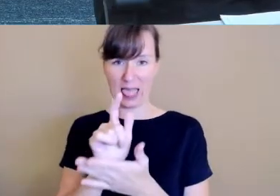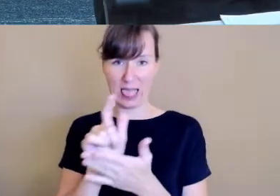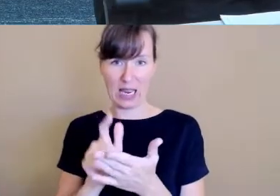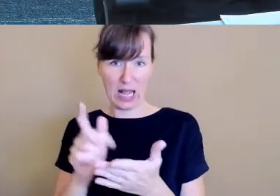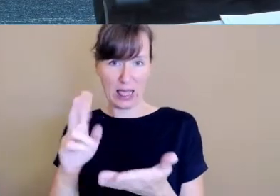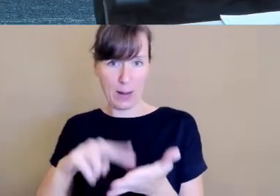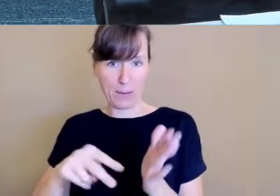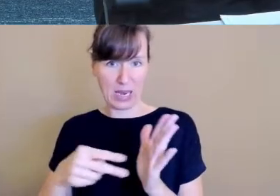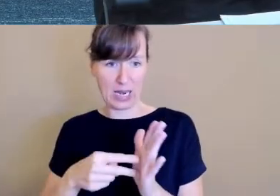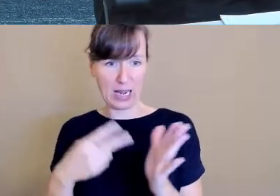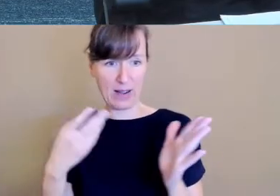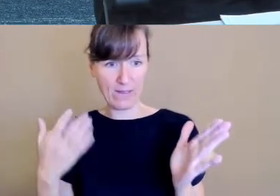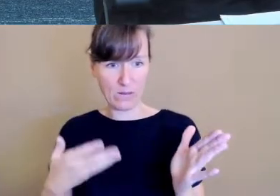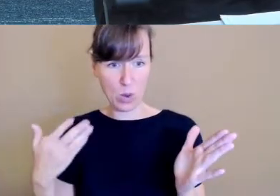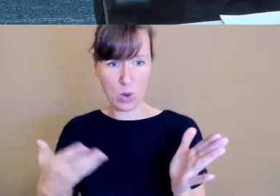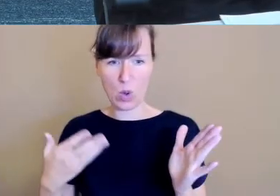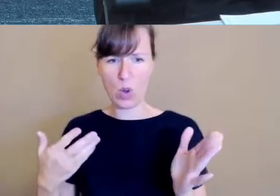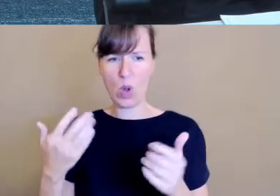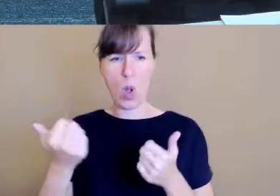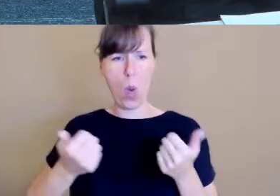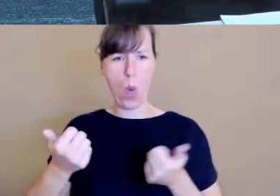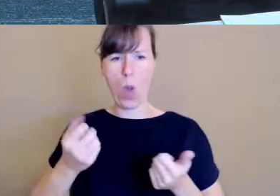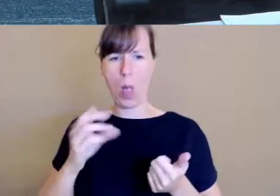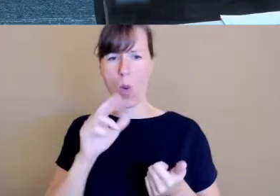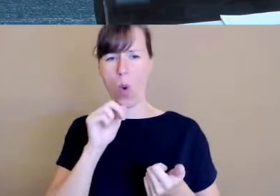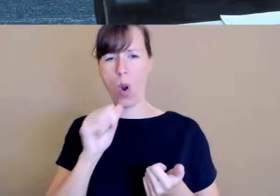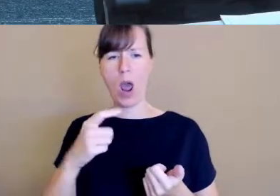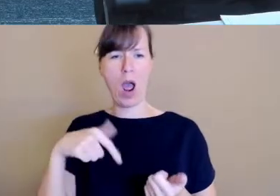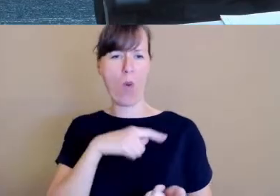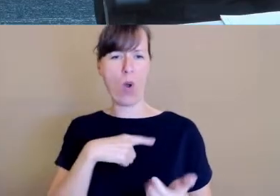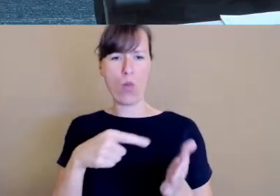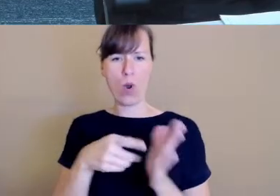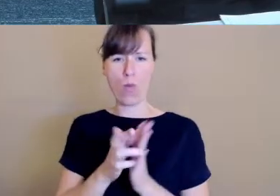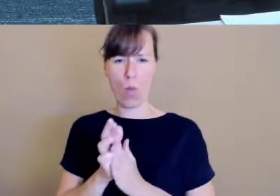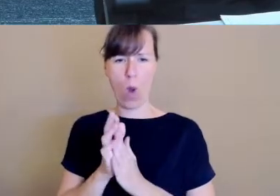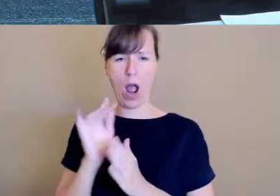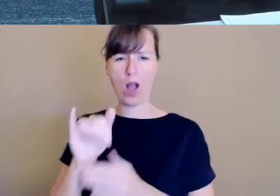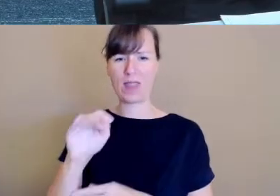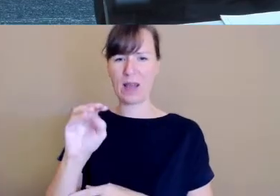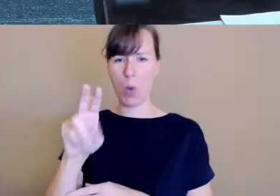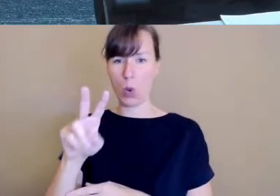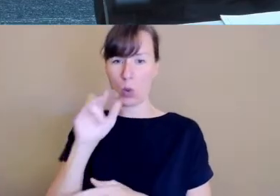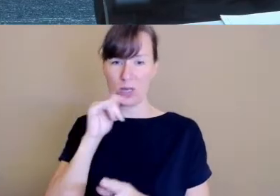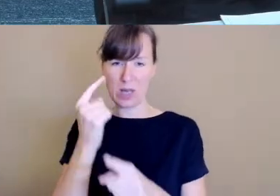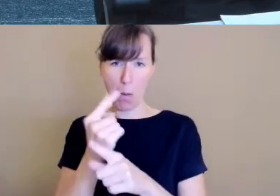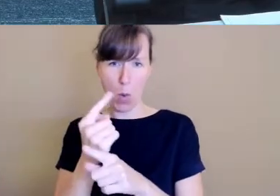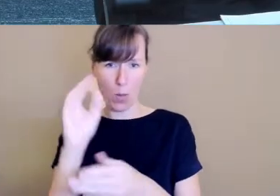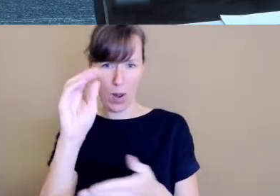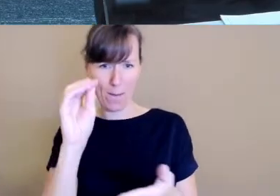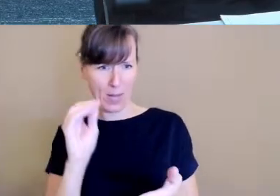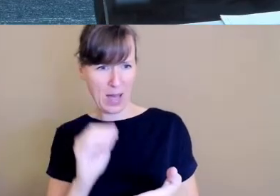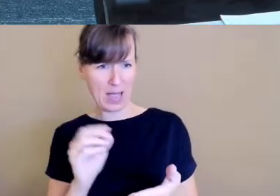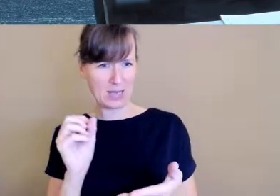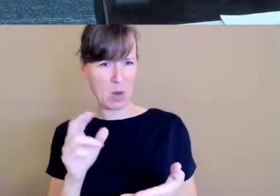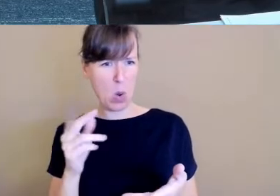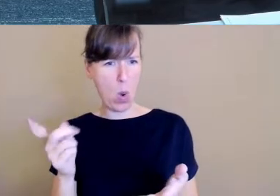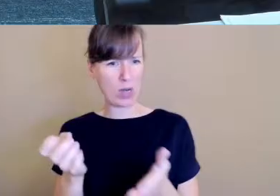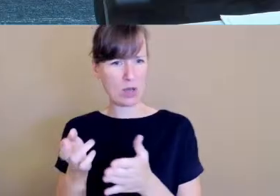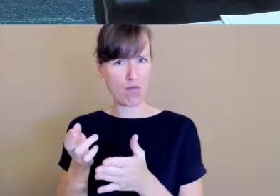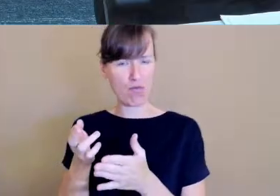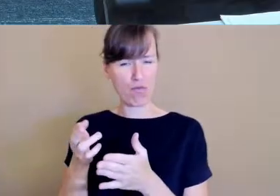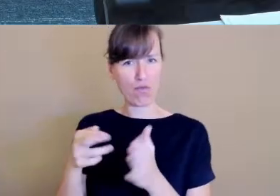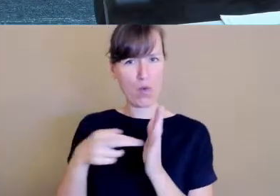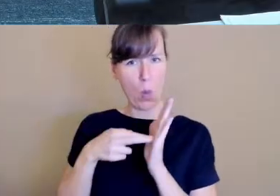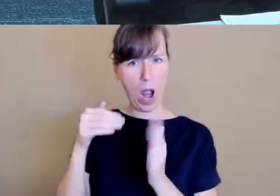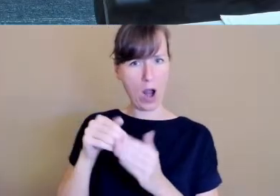discussion today, I'm sure, will be broad, but some will be about whether or not that is an appropriate requirement, and